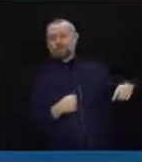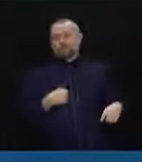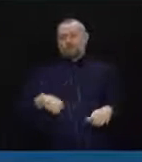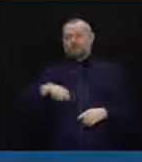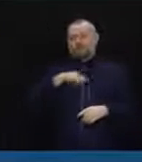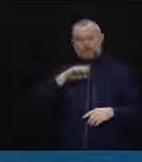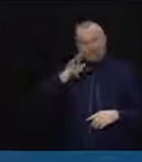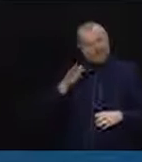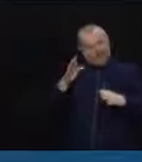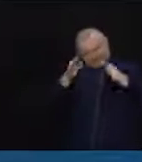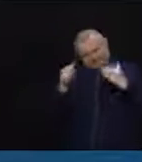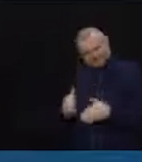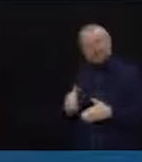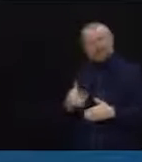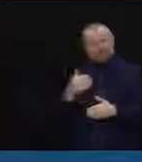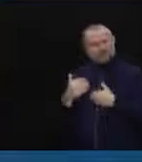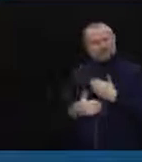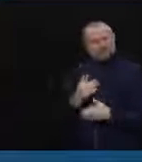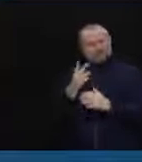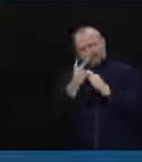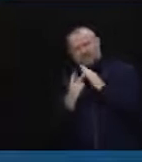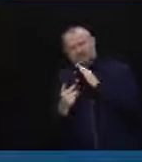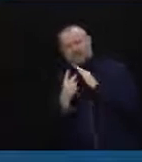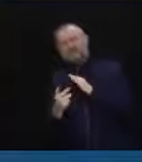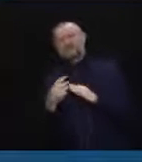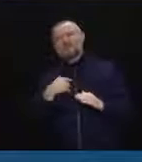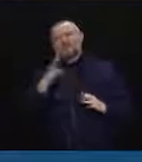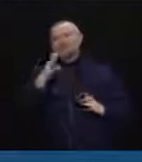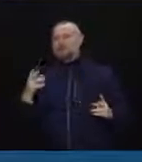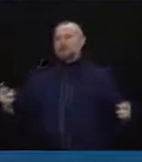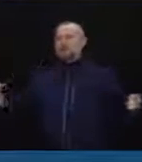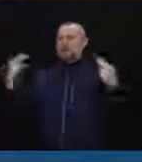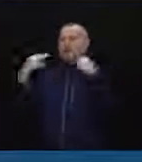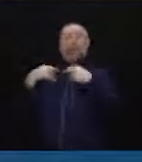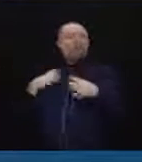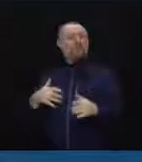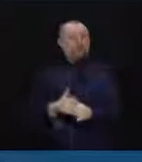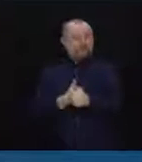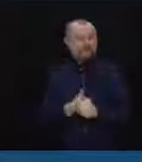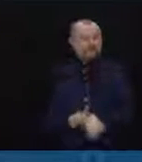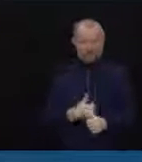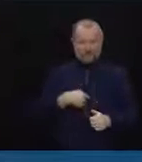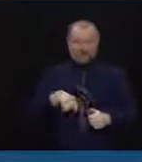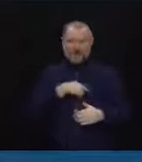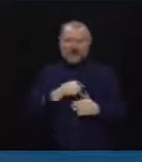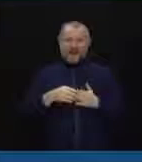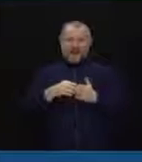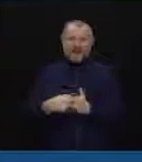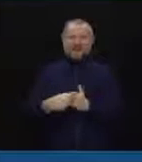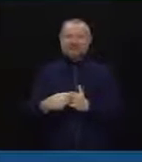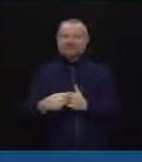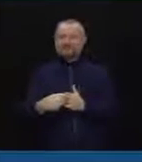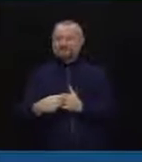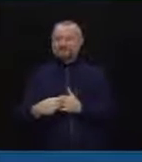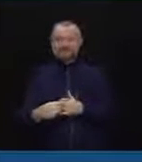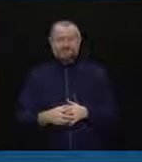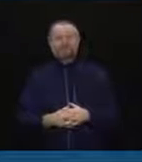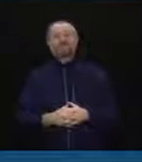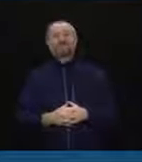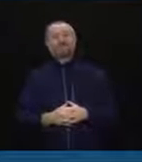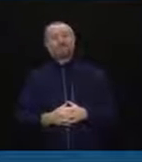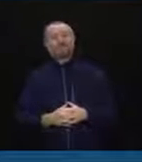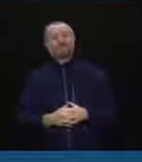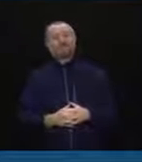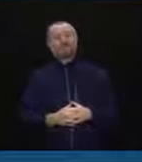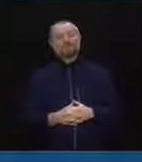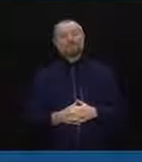we manage the situation in this new phase. So I want to be very clear. We're going to talk about a new winter toolkit. But